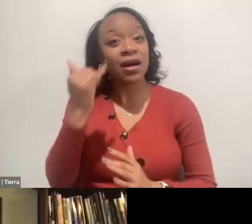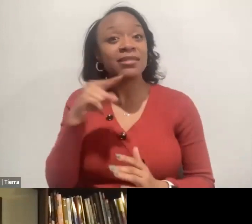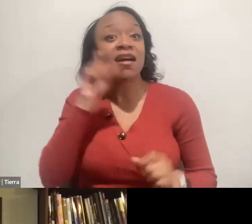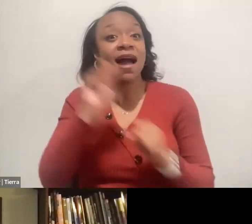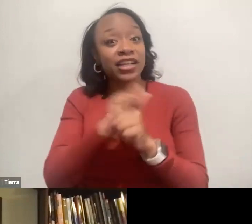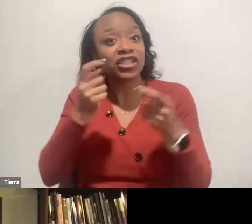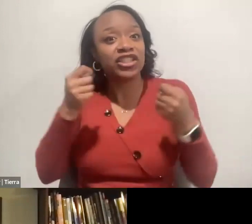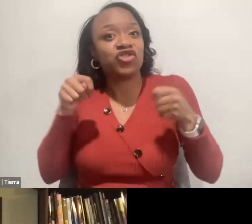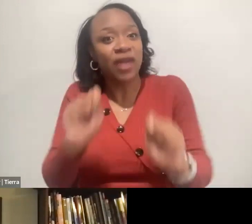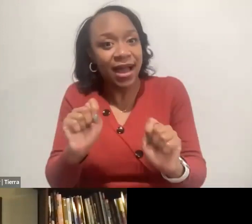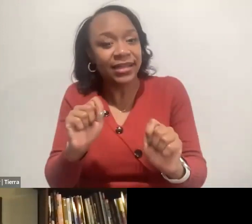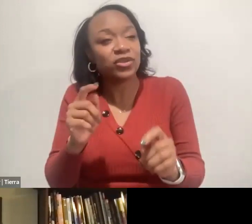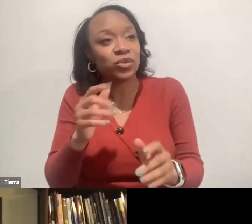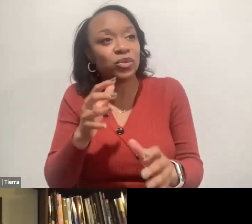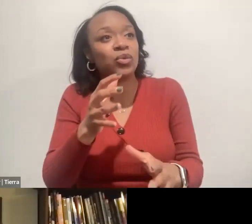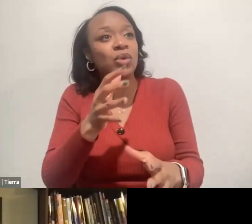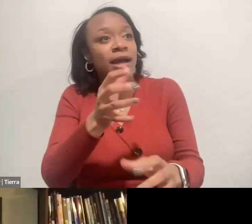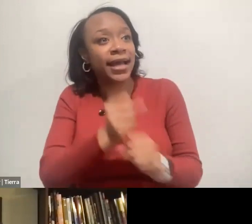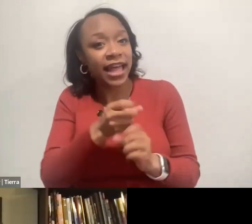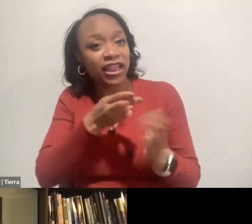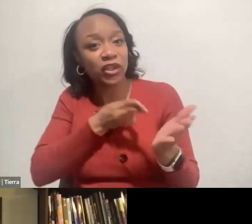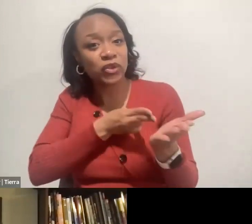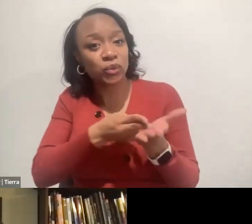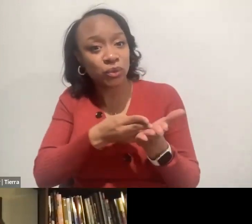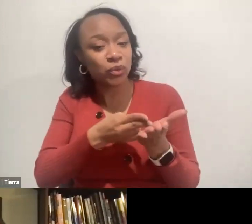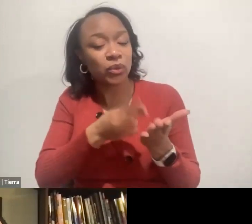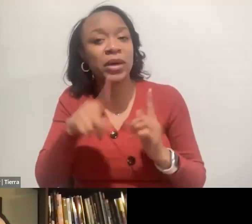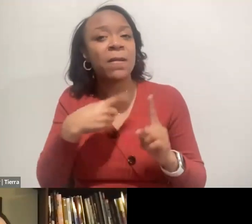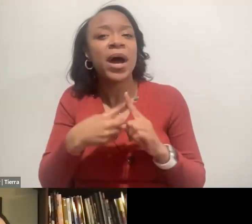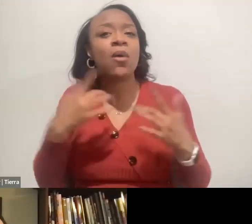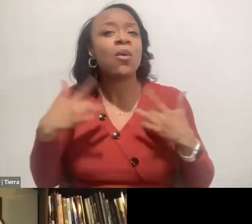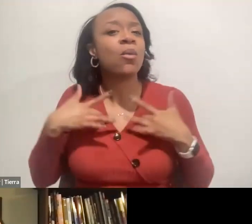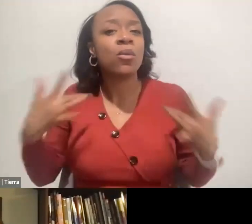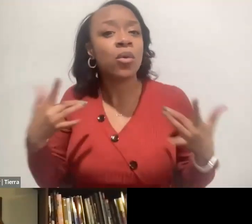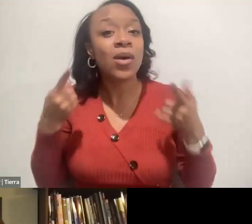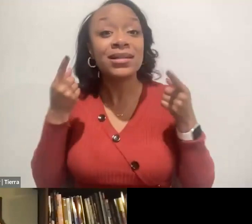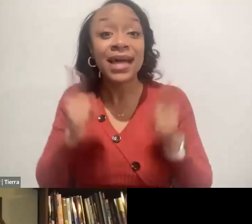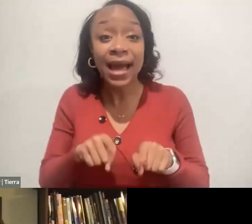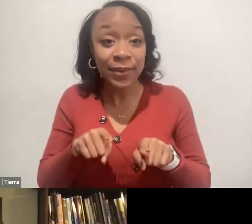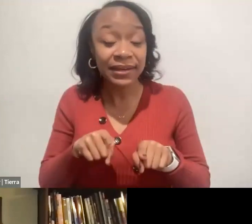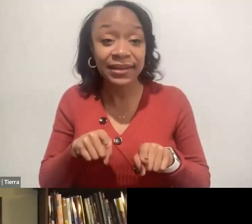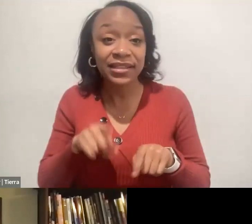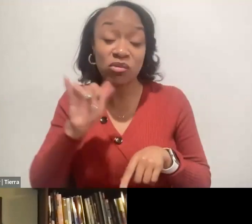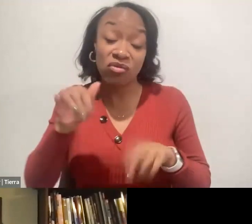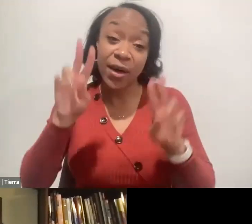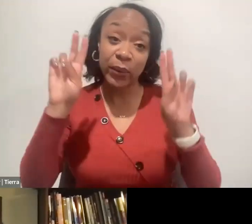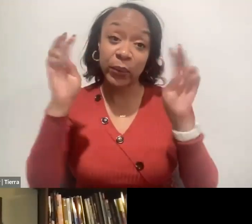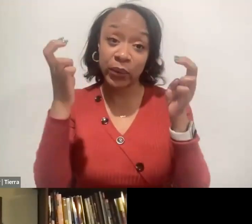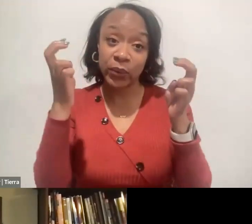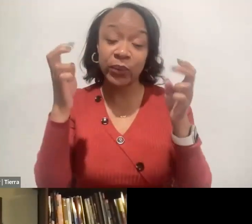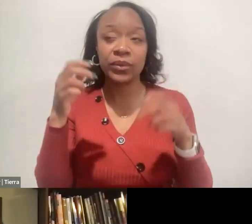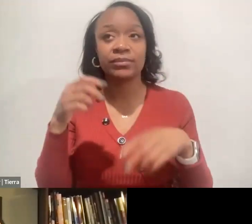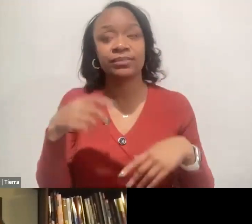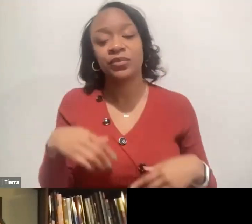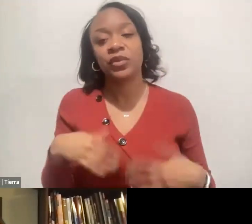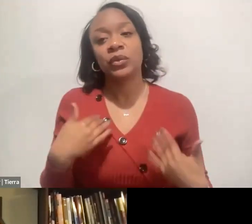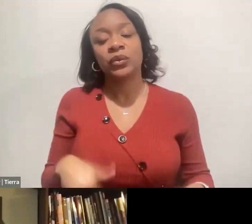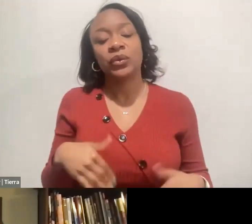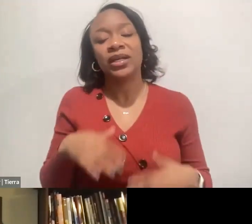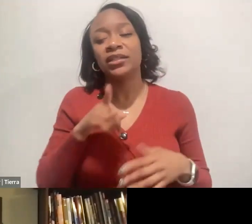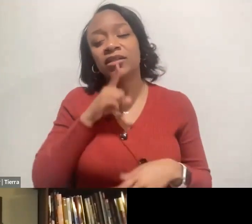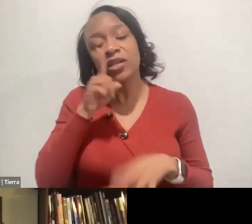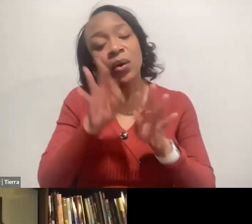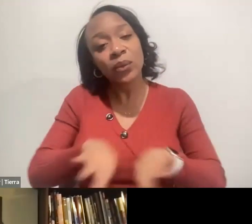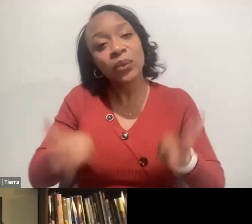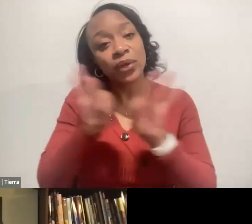actually get some truth out about what's happening. So that quote, I think, is just so critical to